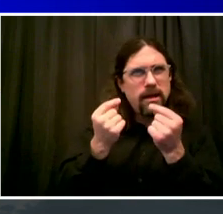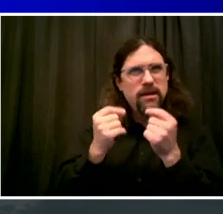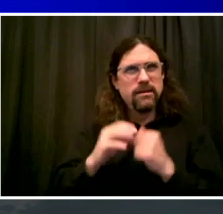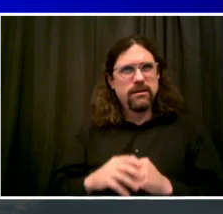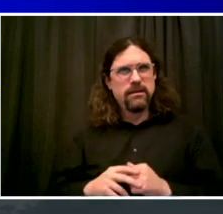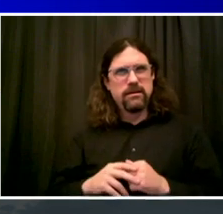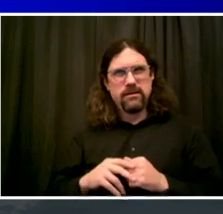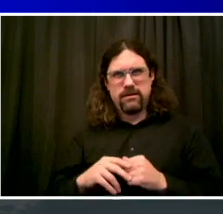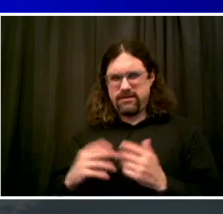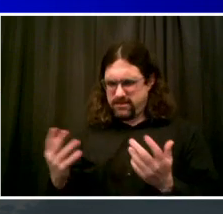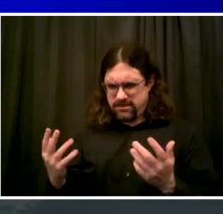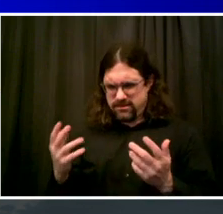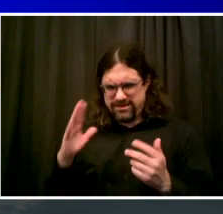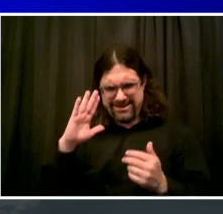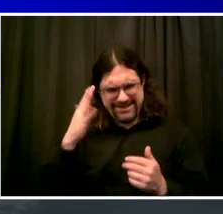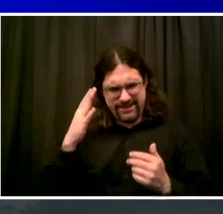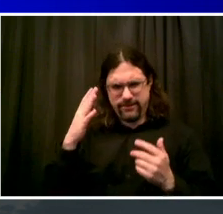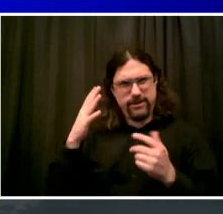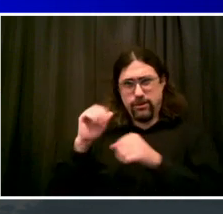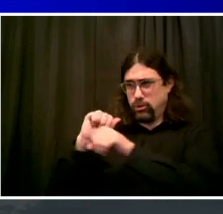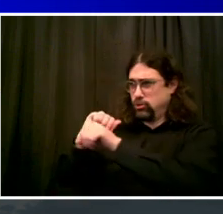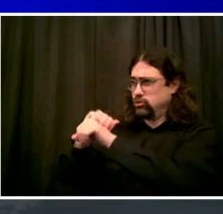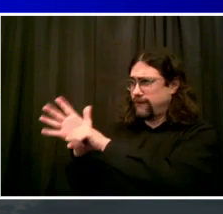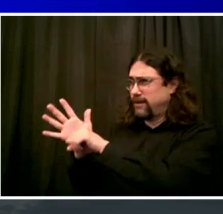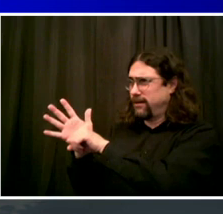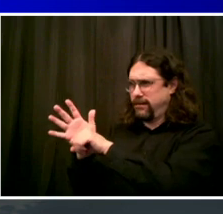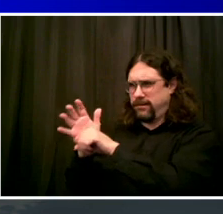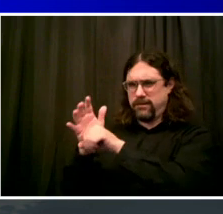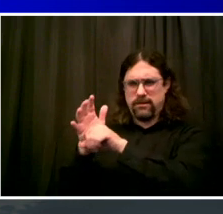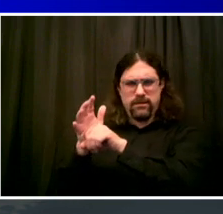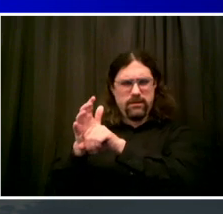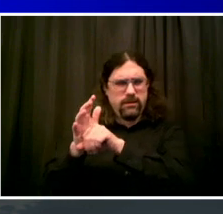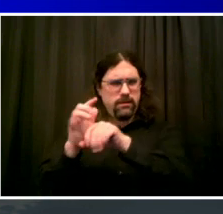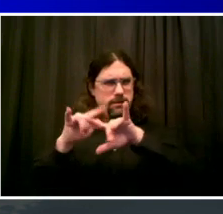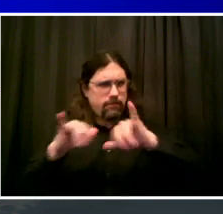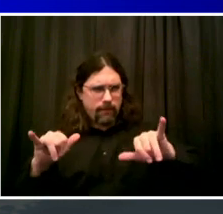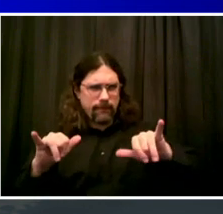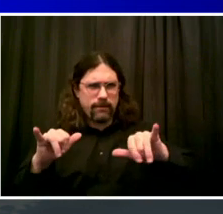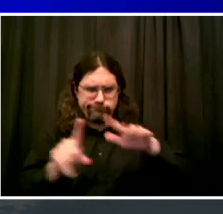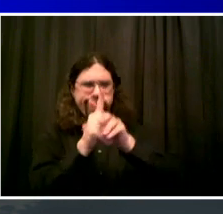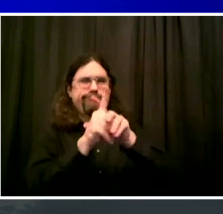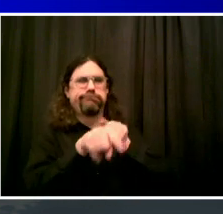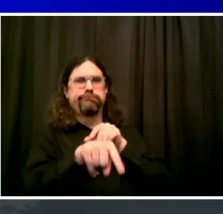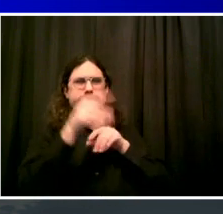we'll have an opportunity in the Q&A to talk about it more. We're talking about